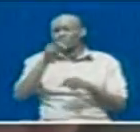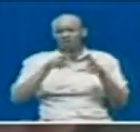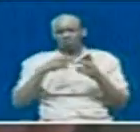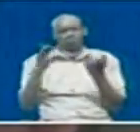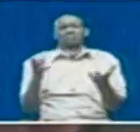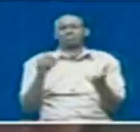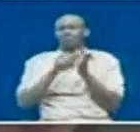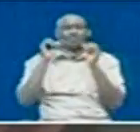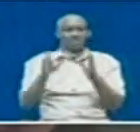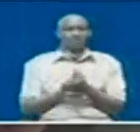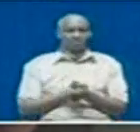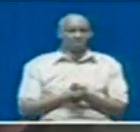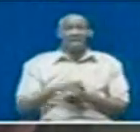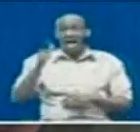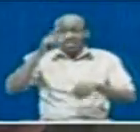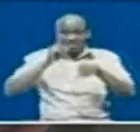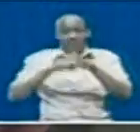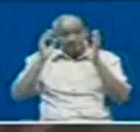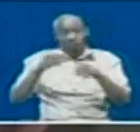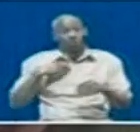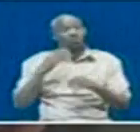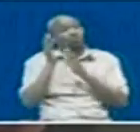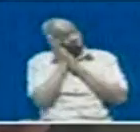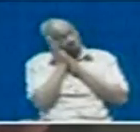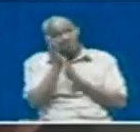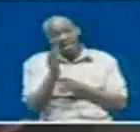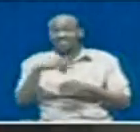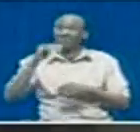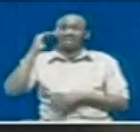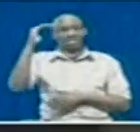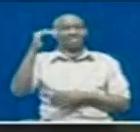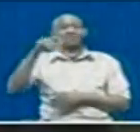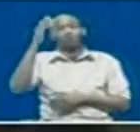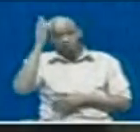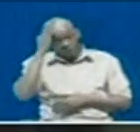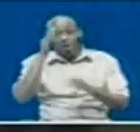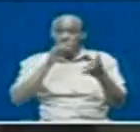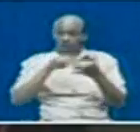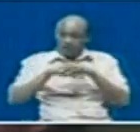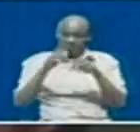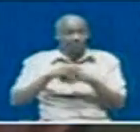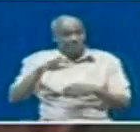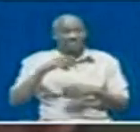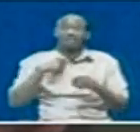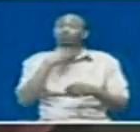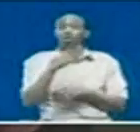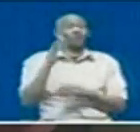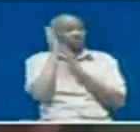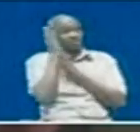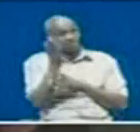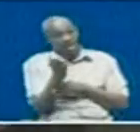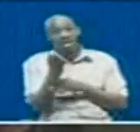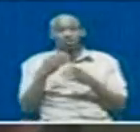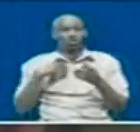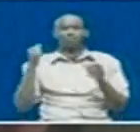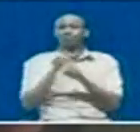one-roomed house. Wakati mtu anaprefer kulala chini, si ni mtu mzima, anajua this is my comfortable place. Kama ataki kulala kwa kitanda, anataka